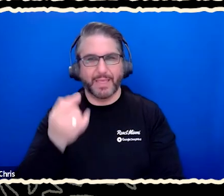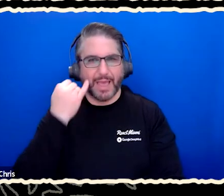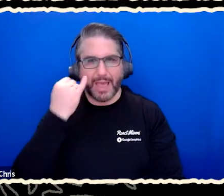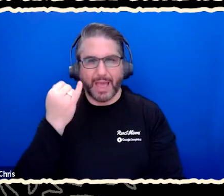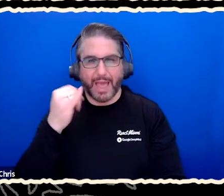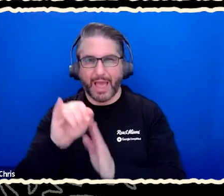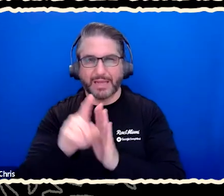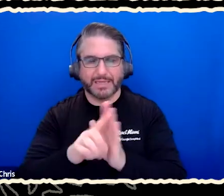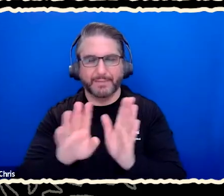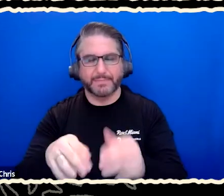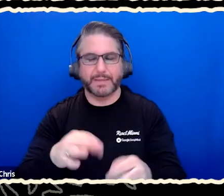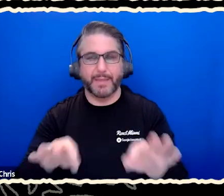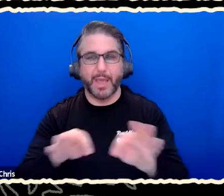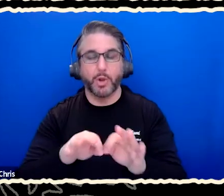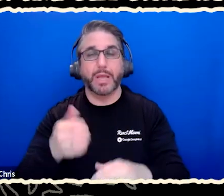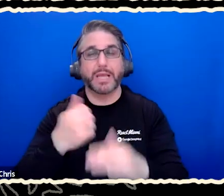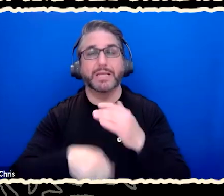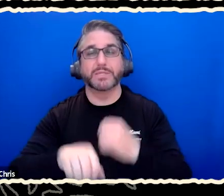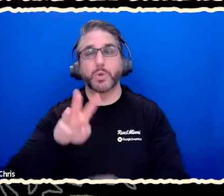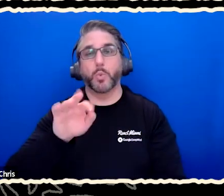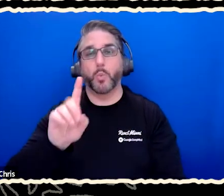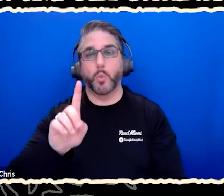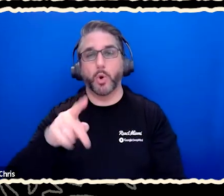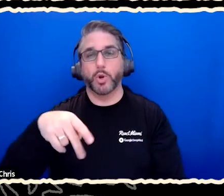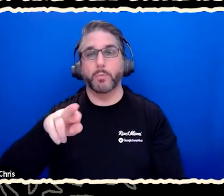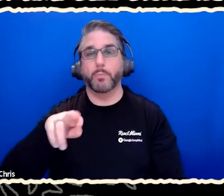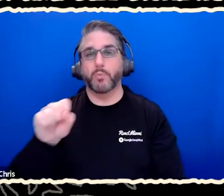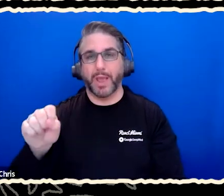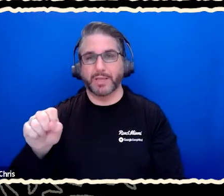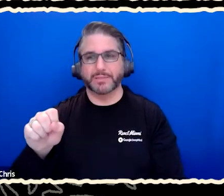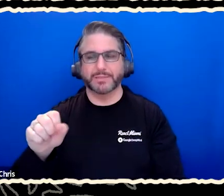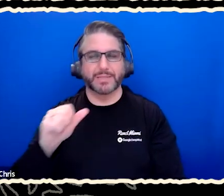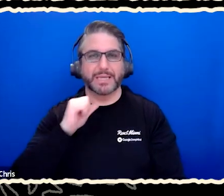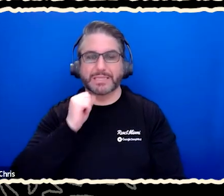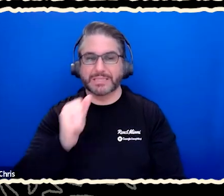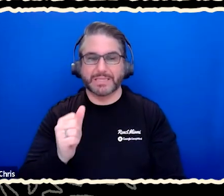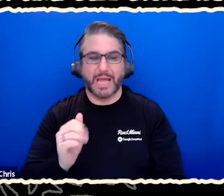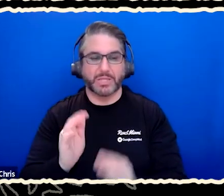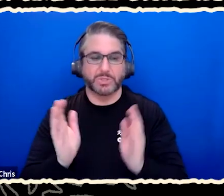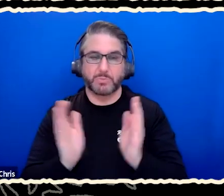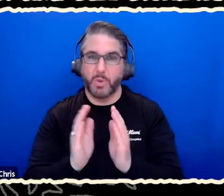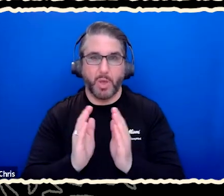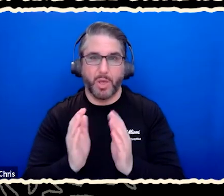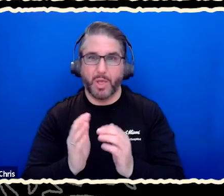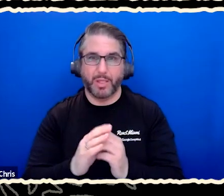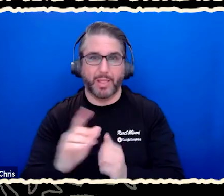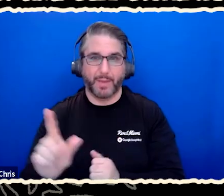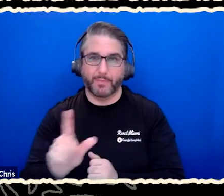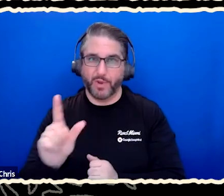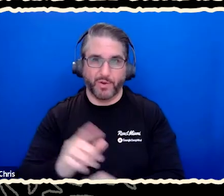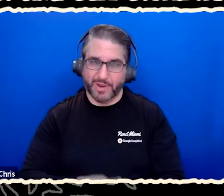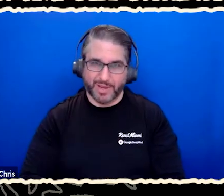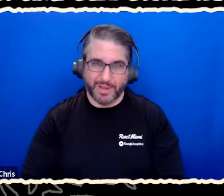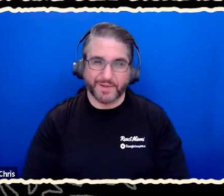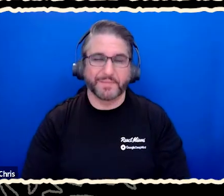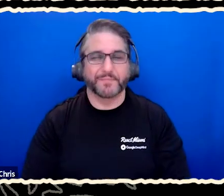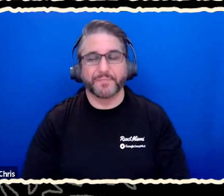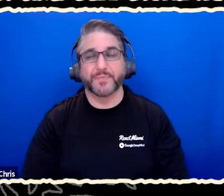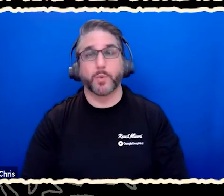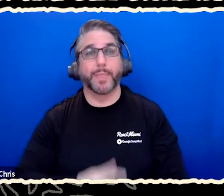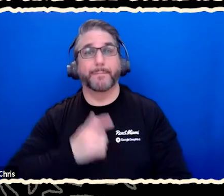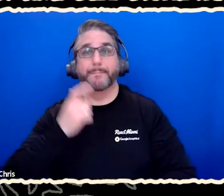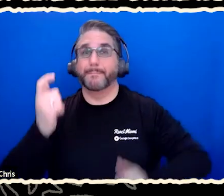matter, was in WordPress, which is not a small library, I guess. So even in